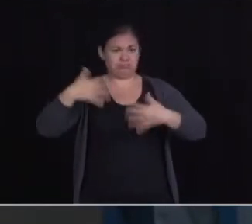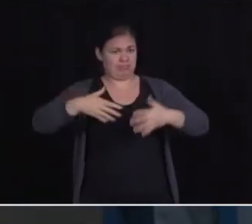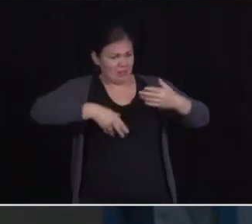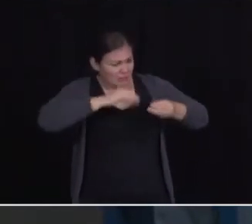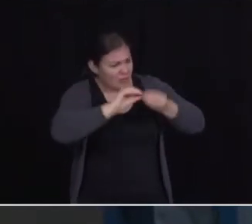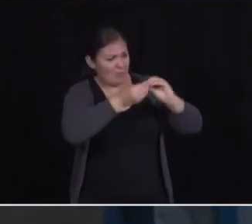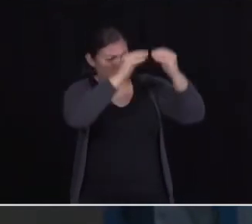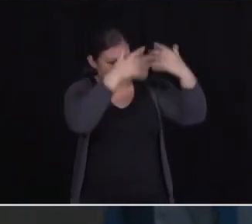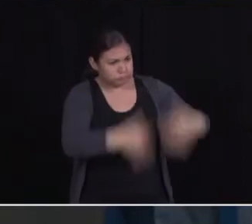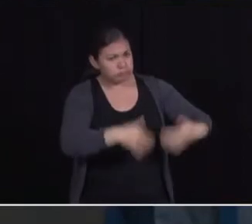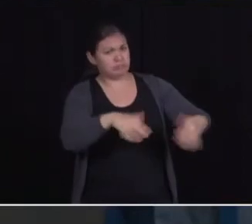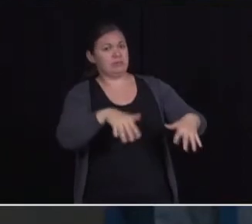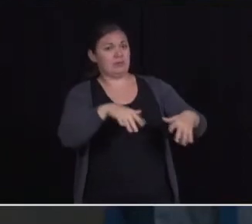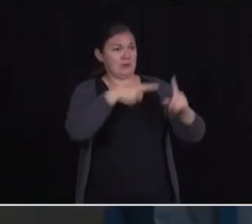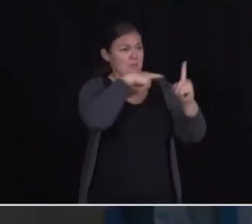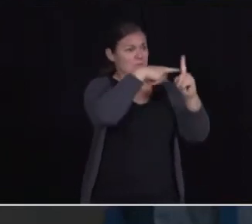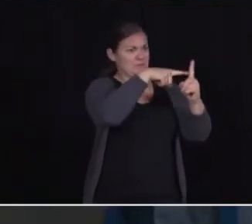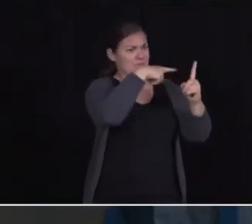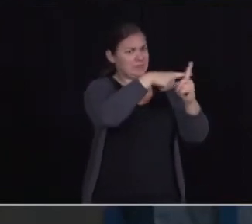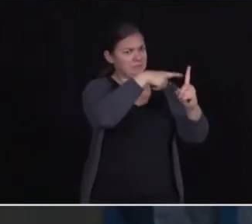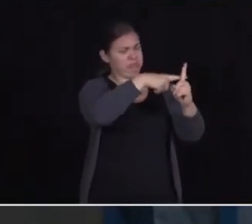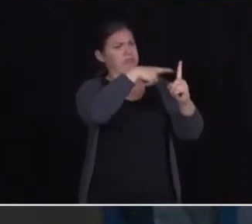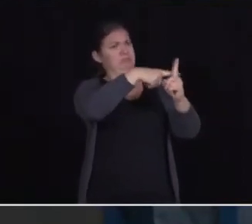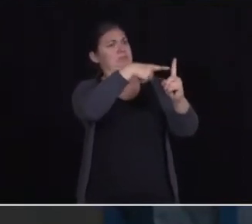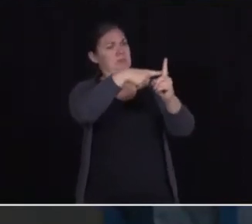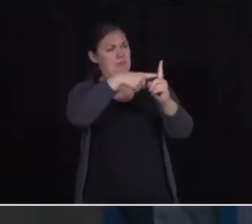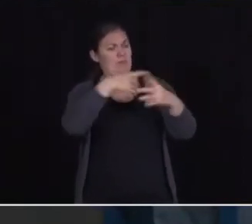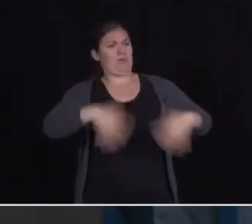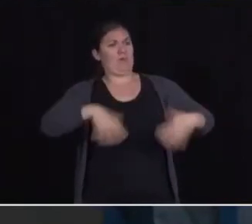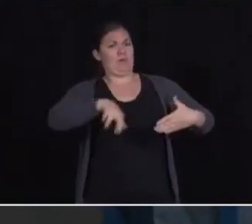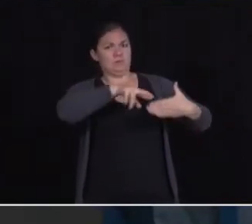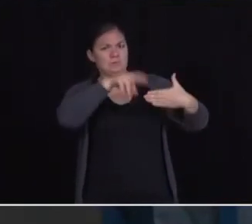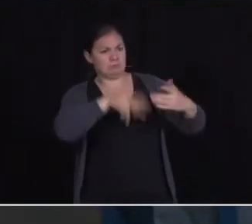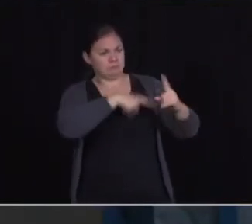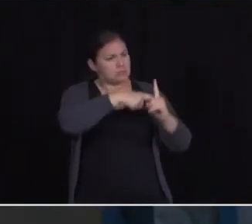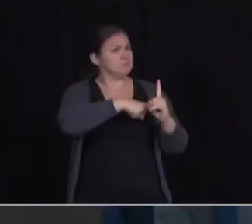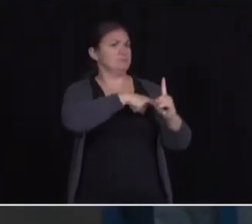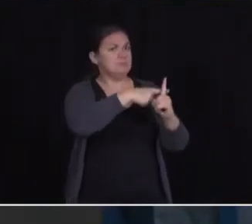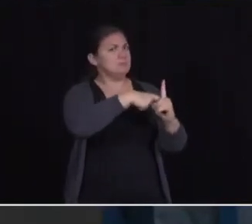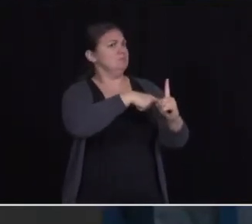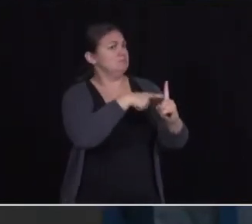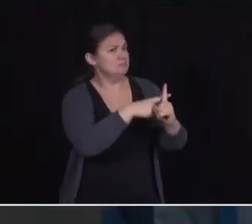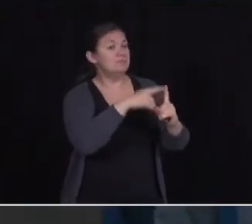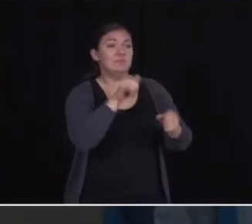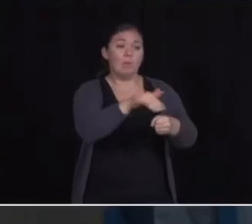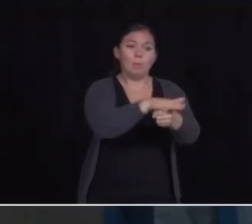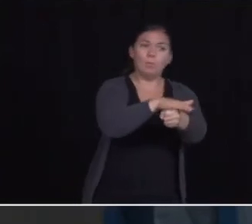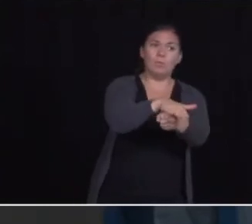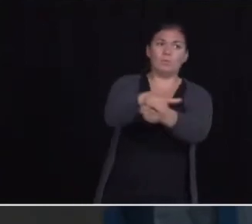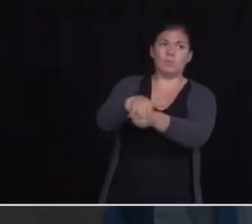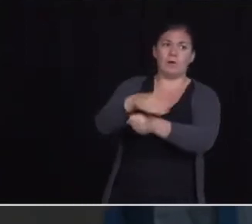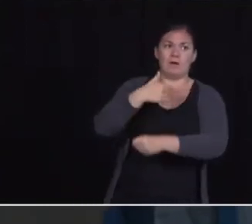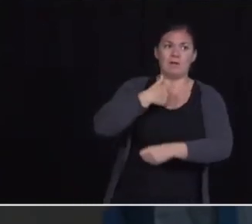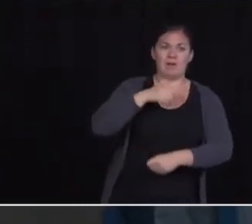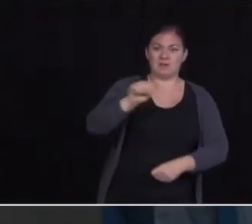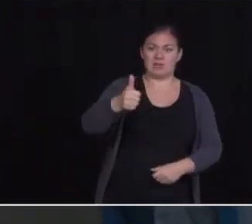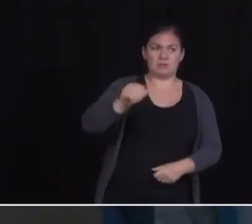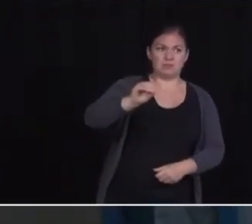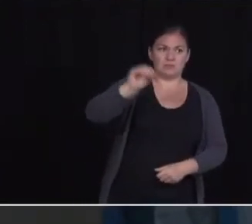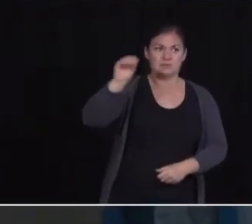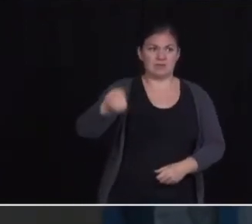too quickly, with some communities showing as high as a 10% positivity. The virus is starting